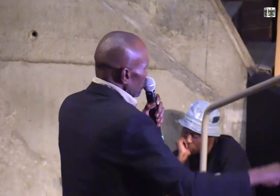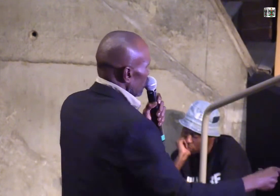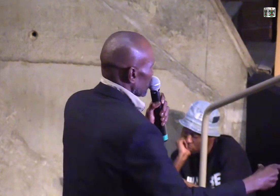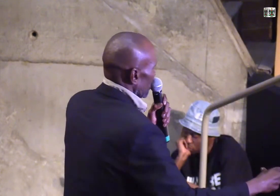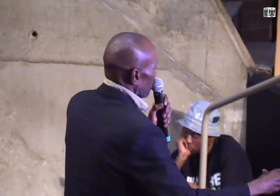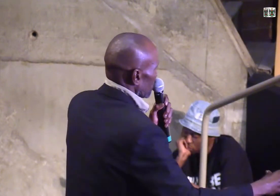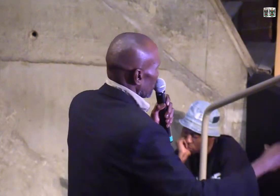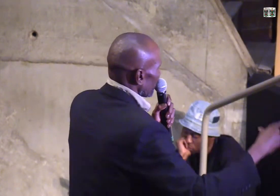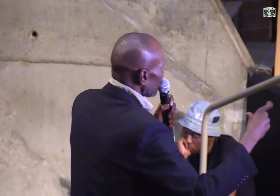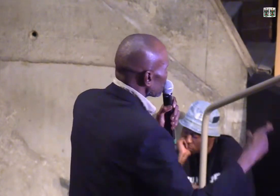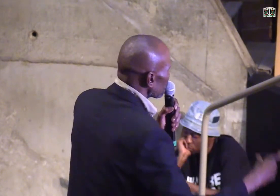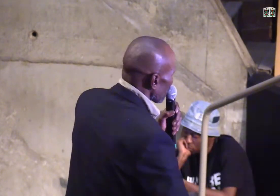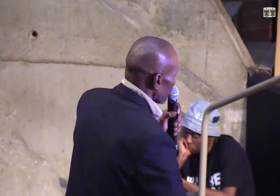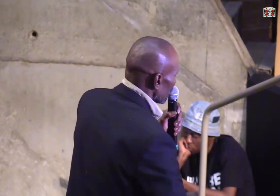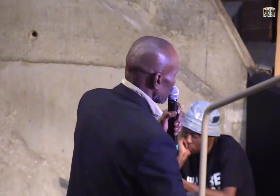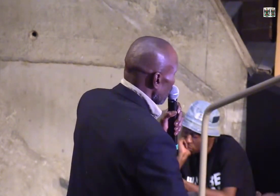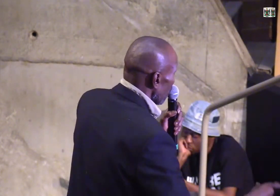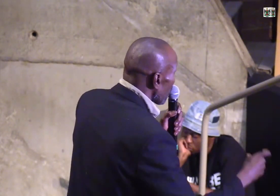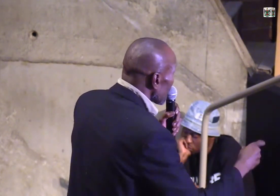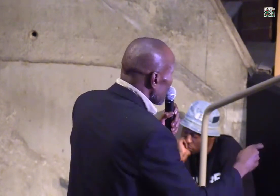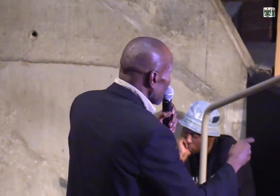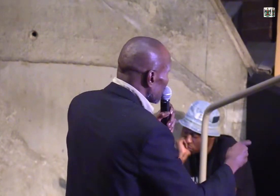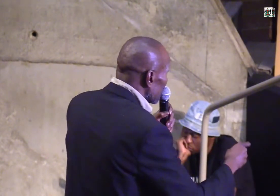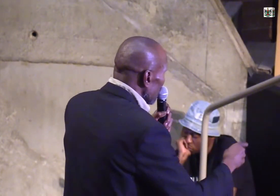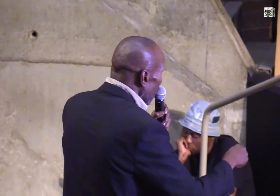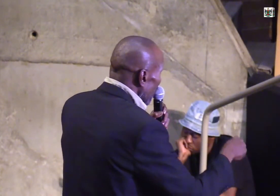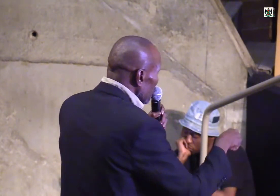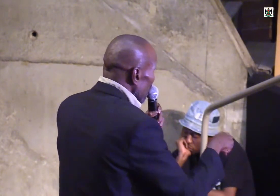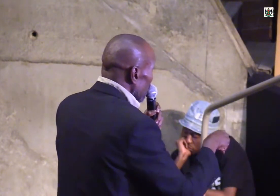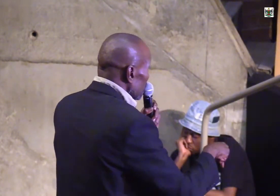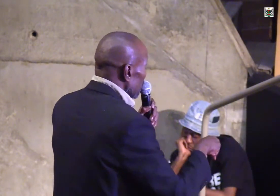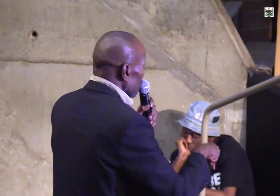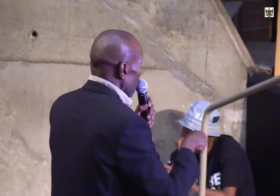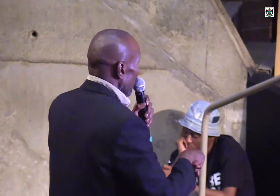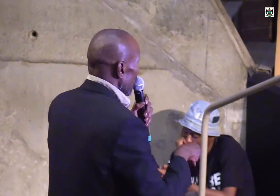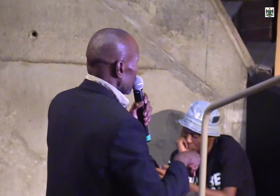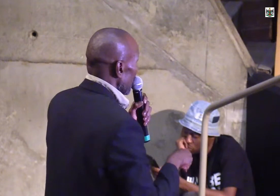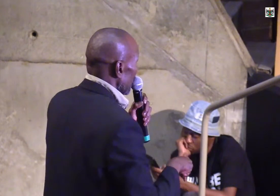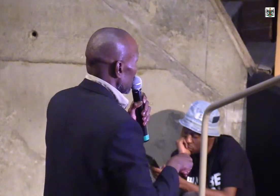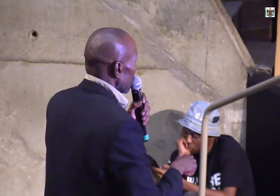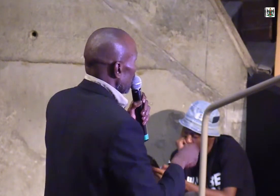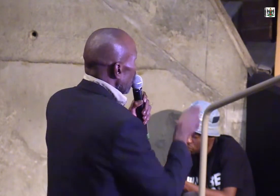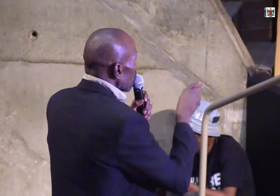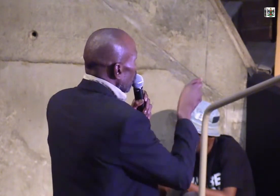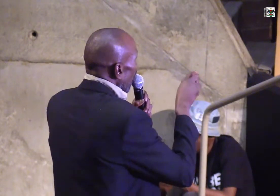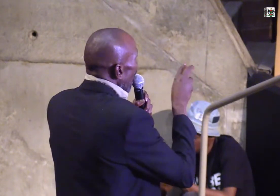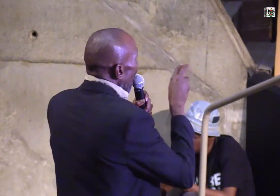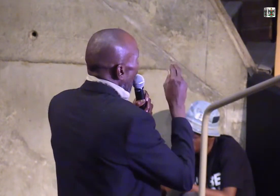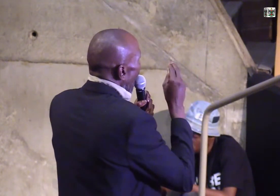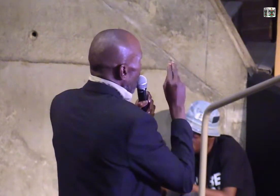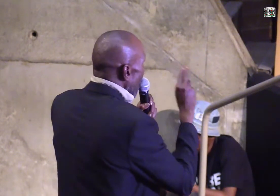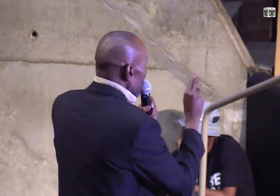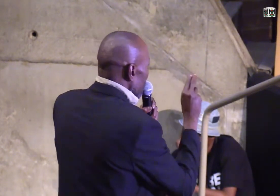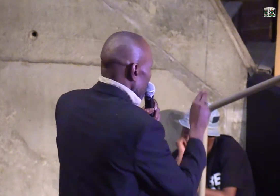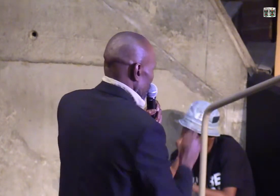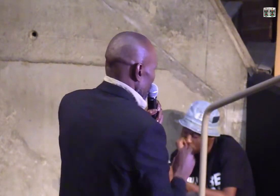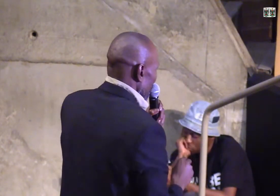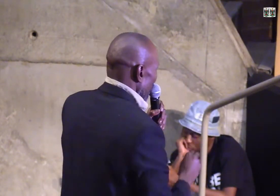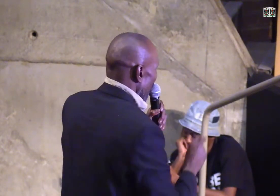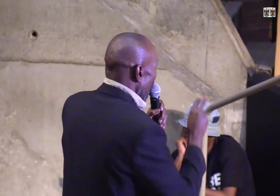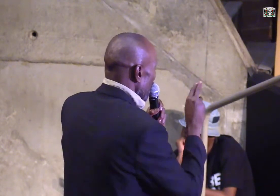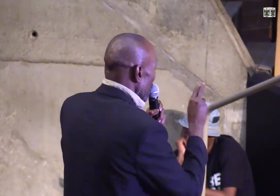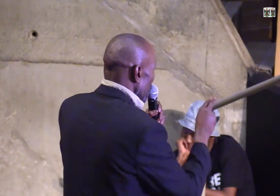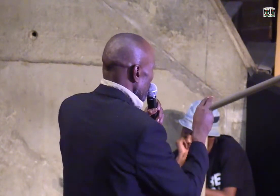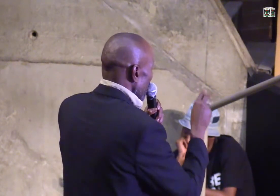there's a lot of Star Wars within this province who created what we now know as the ANC so I'm